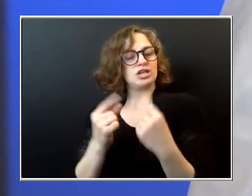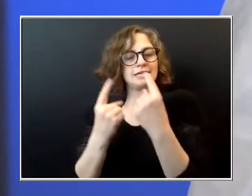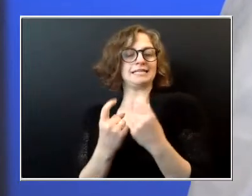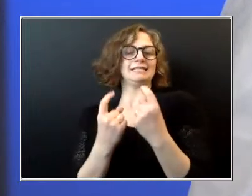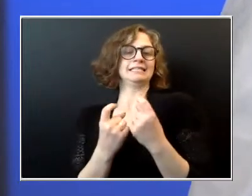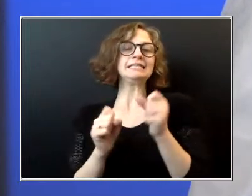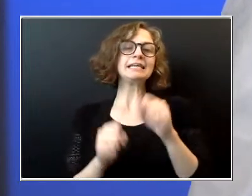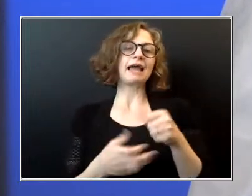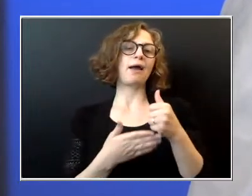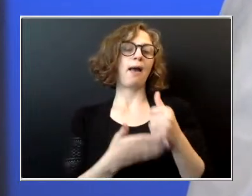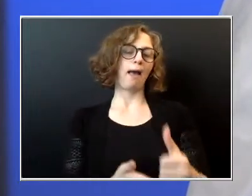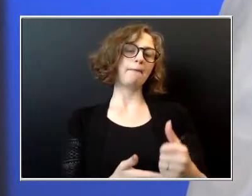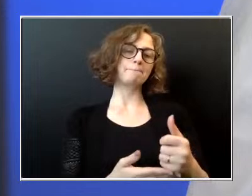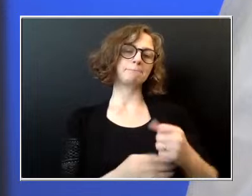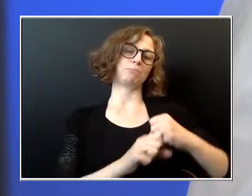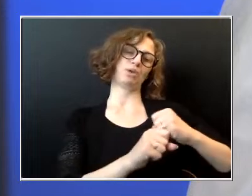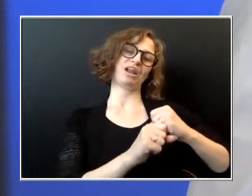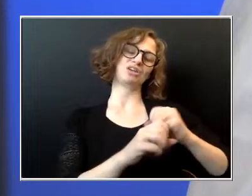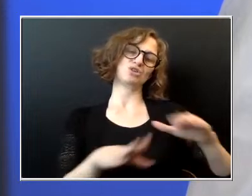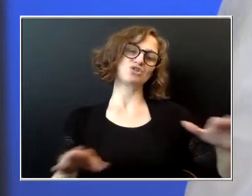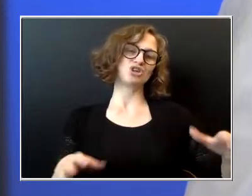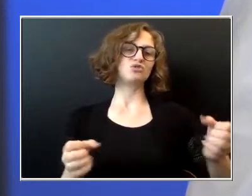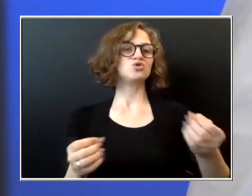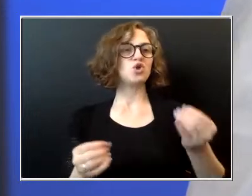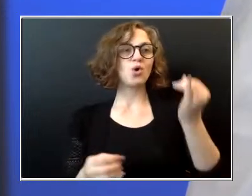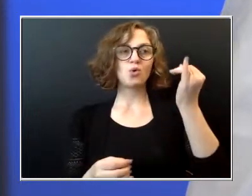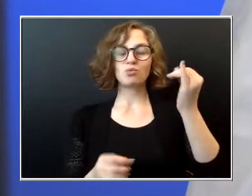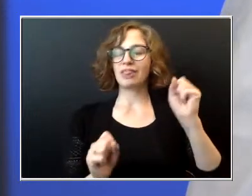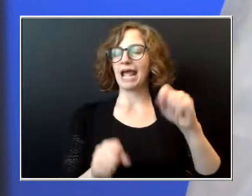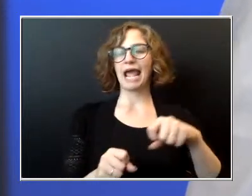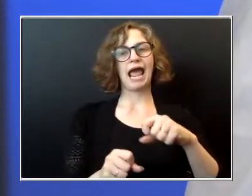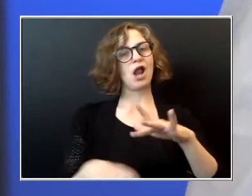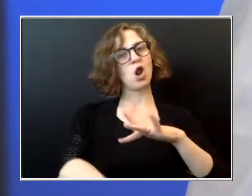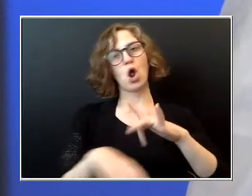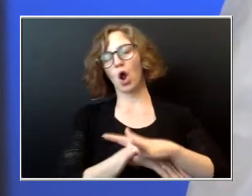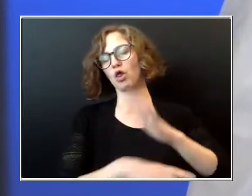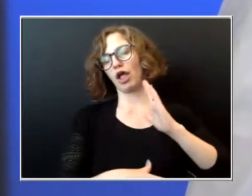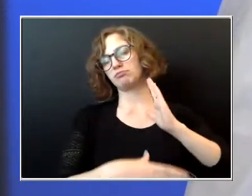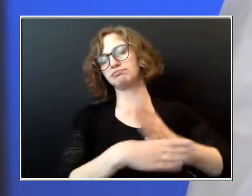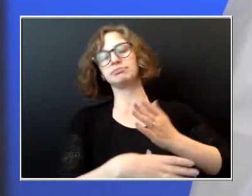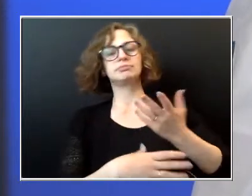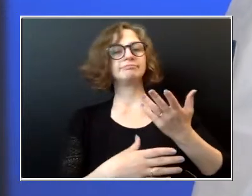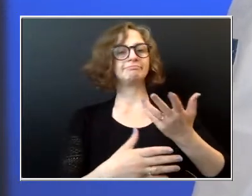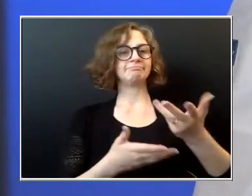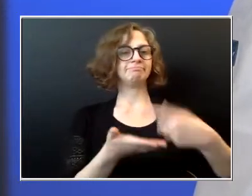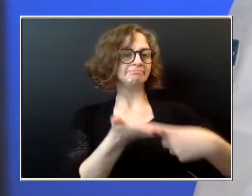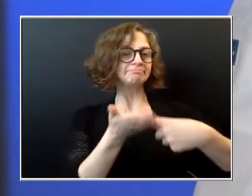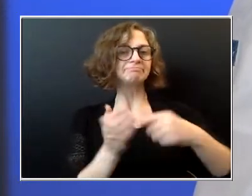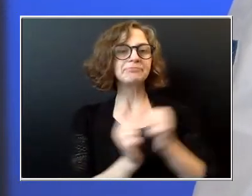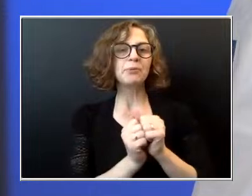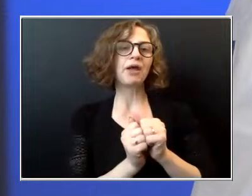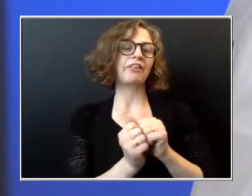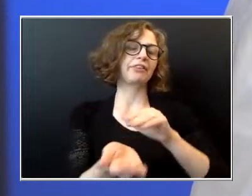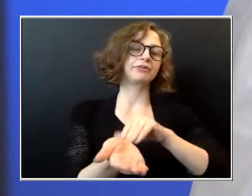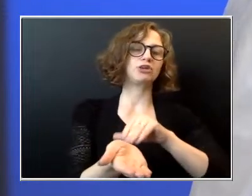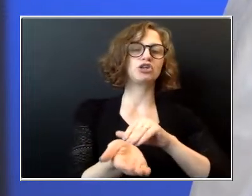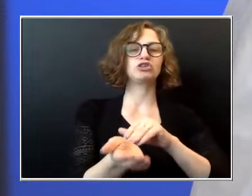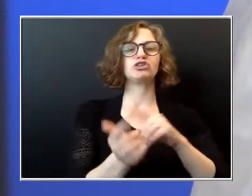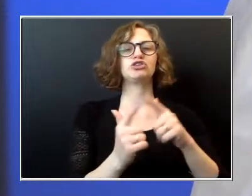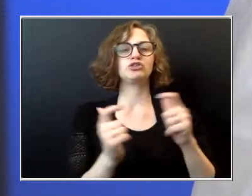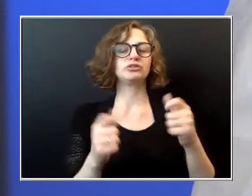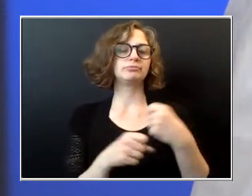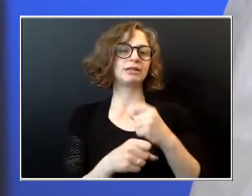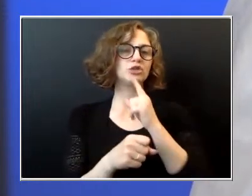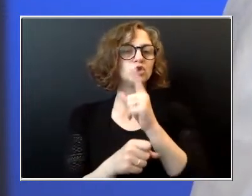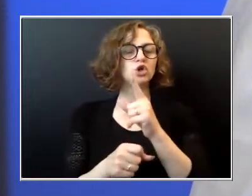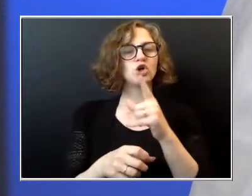with this information so that they can take those steps with their healthcare provider and make sure that they're getting the correct screening to